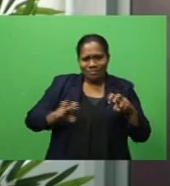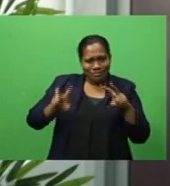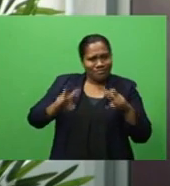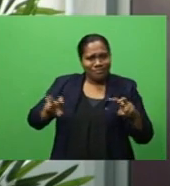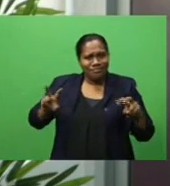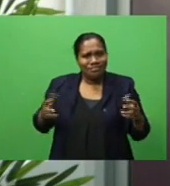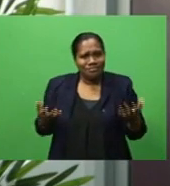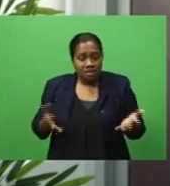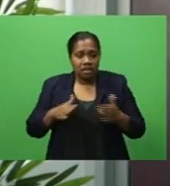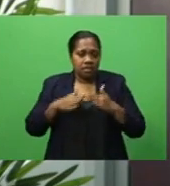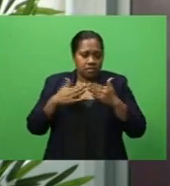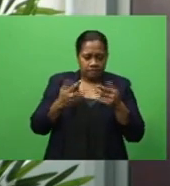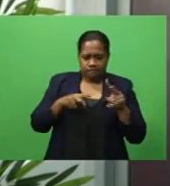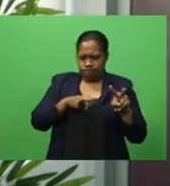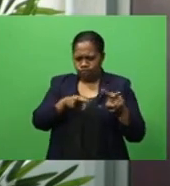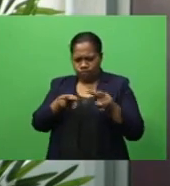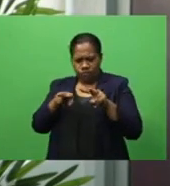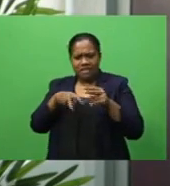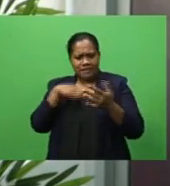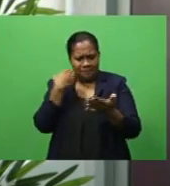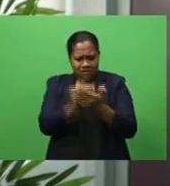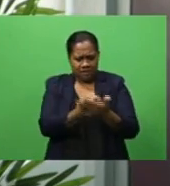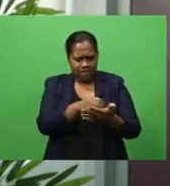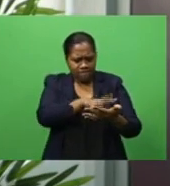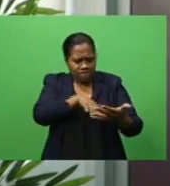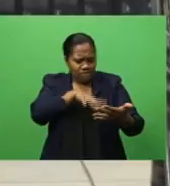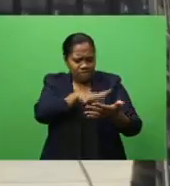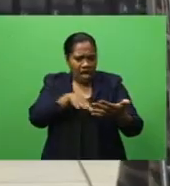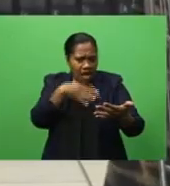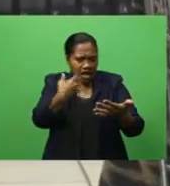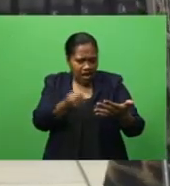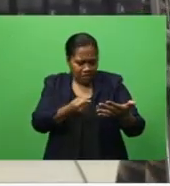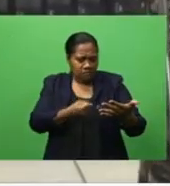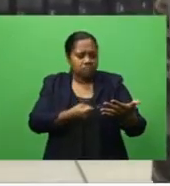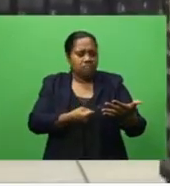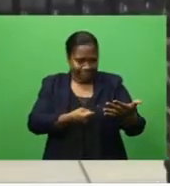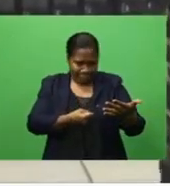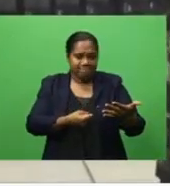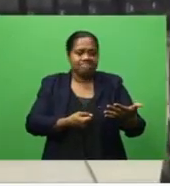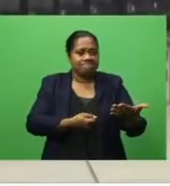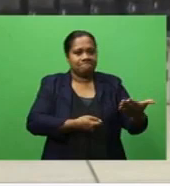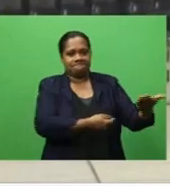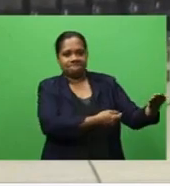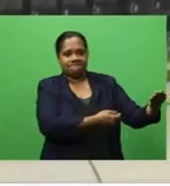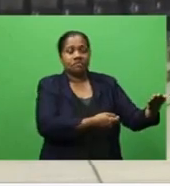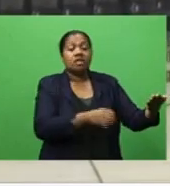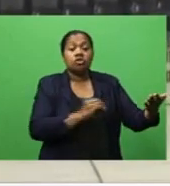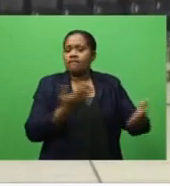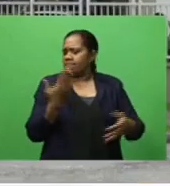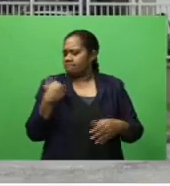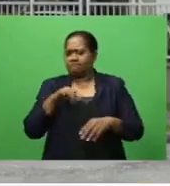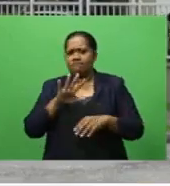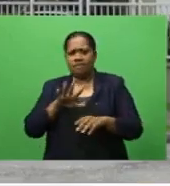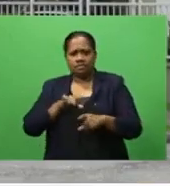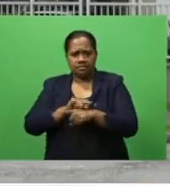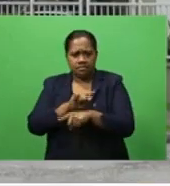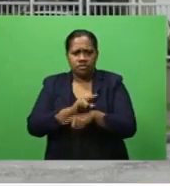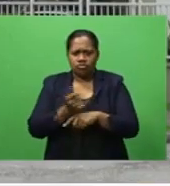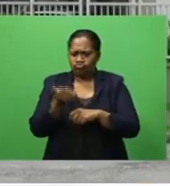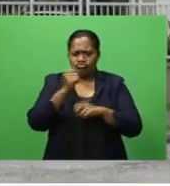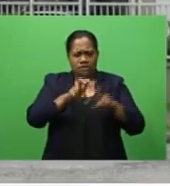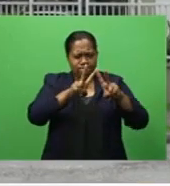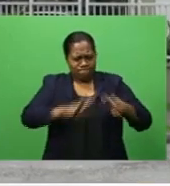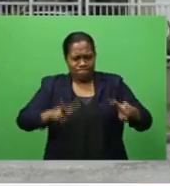we are able to look at the evidences on file and say, let's proceed for prosecution. Over the last 5 weeks, the Commission has conducted more